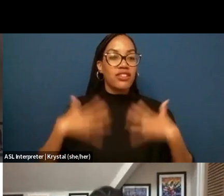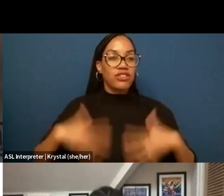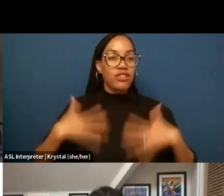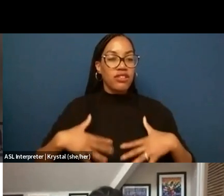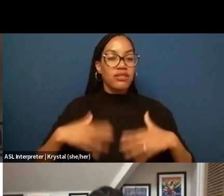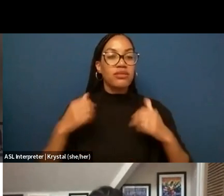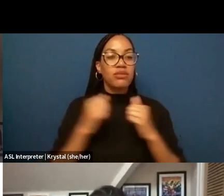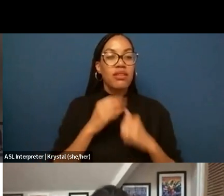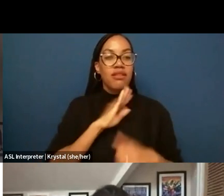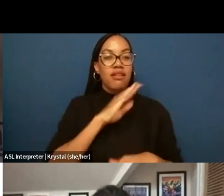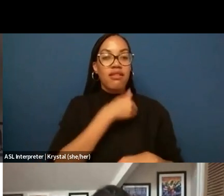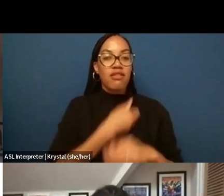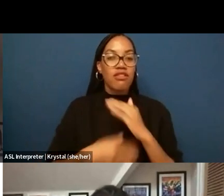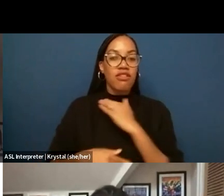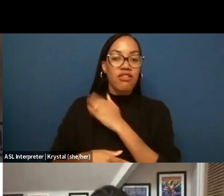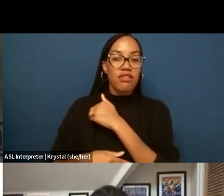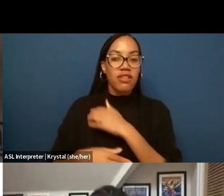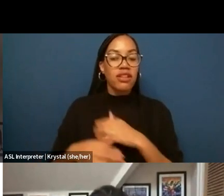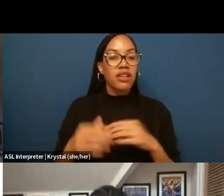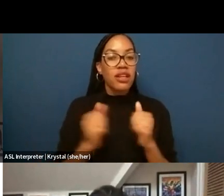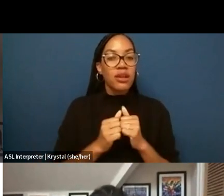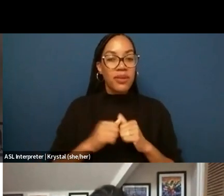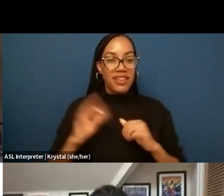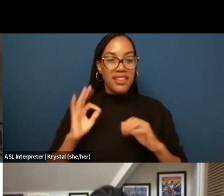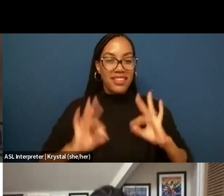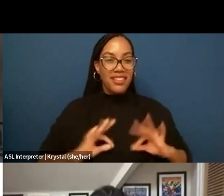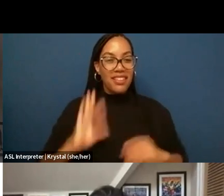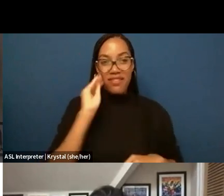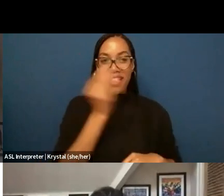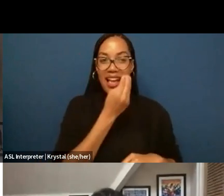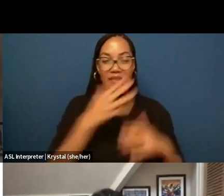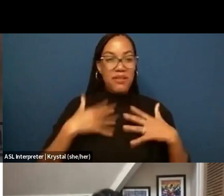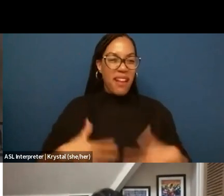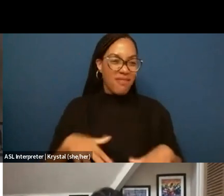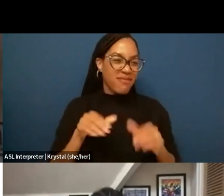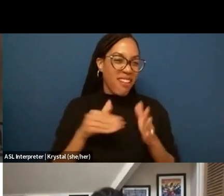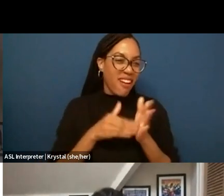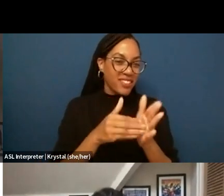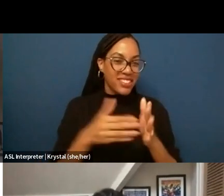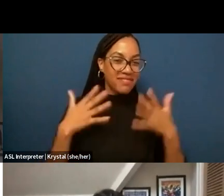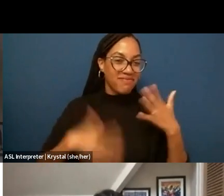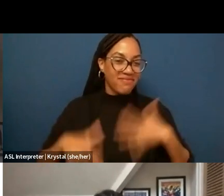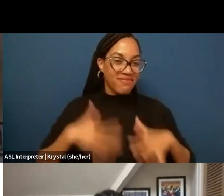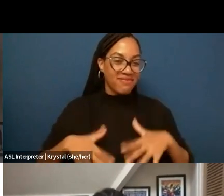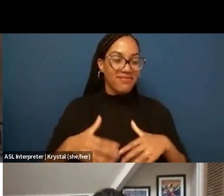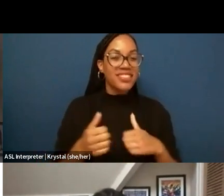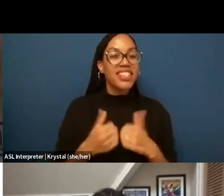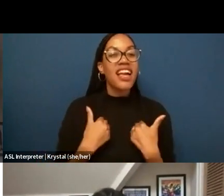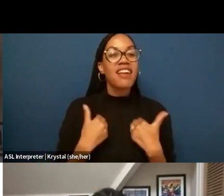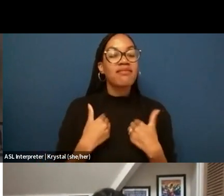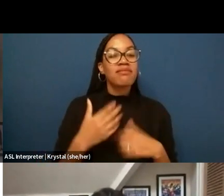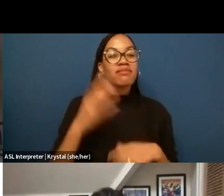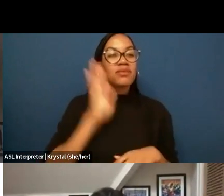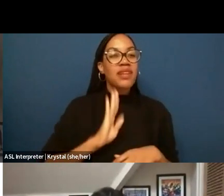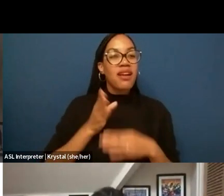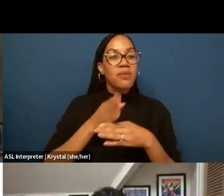flowers in my signature floral patterns, which I often do. And I'm sitting at a brown wooden chair in a